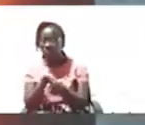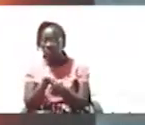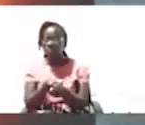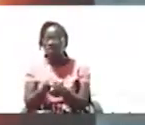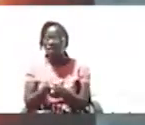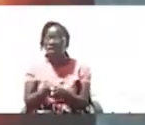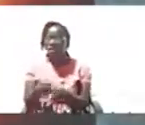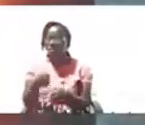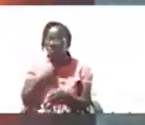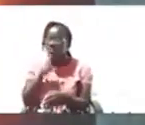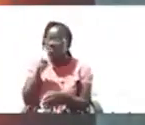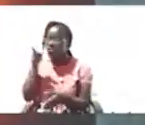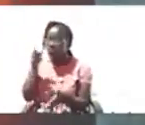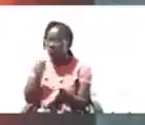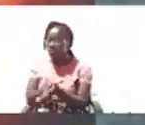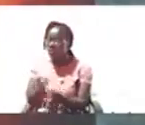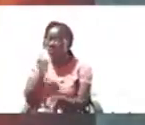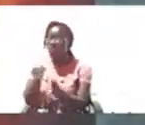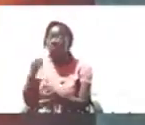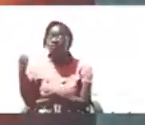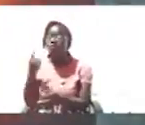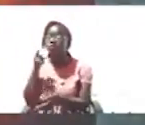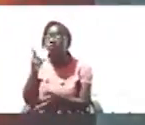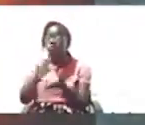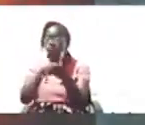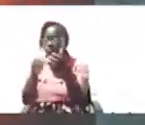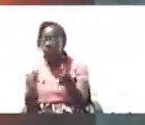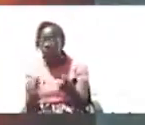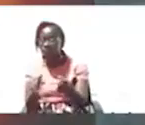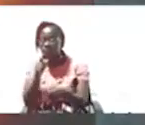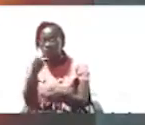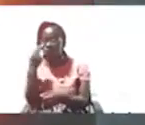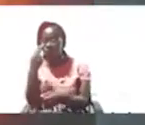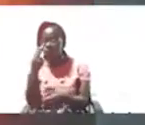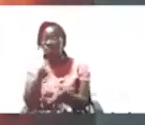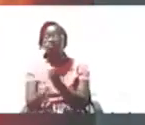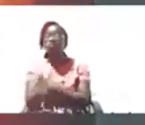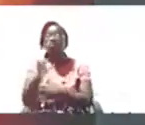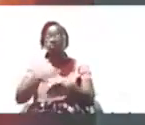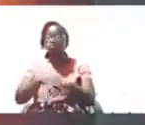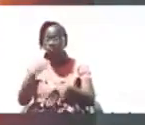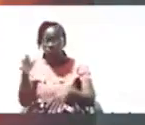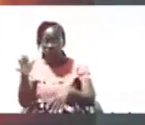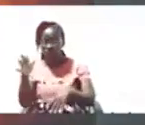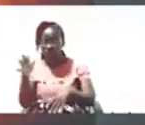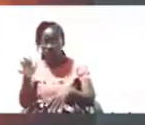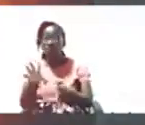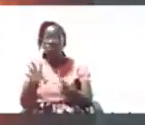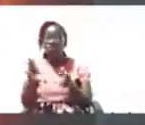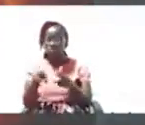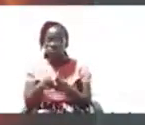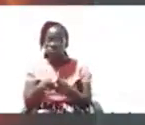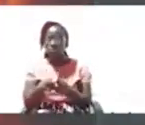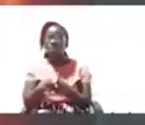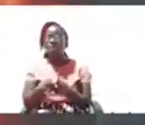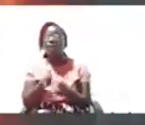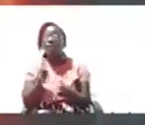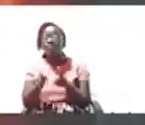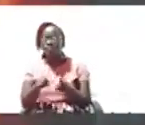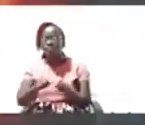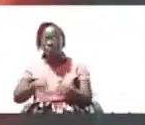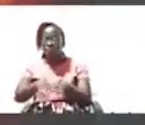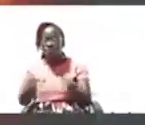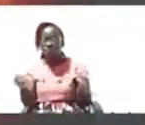ene wo yi obo no na Yesu man ene so e kan se eja me da